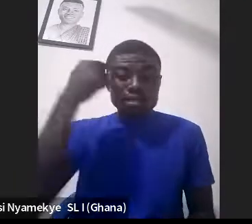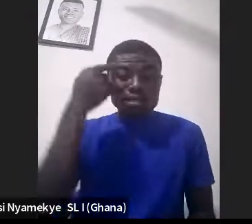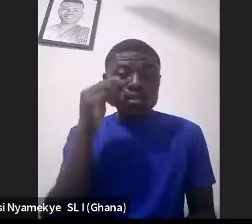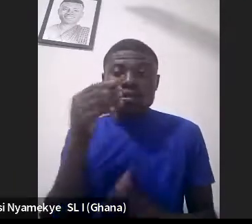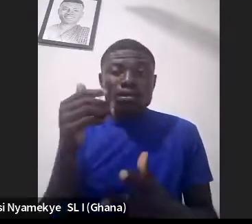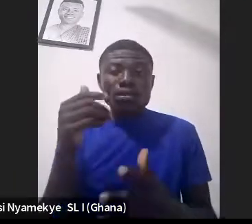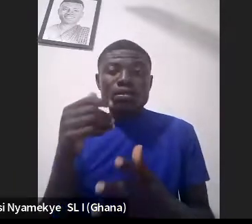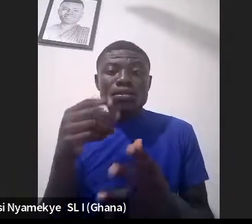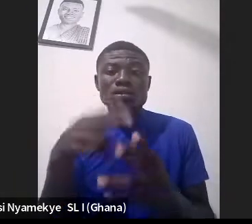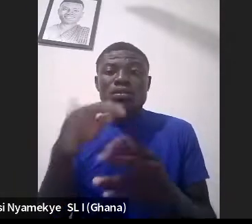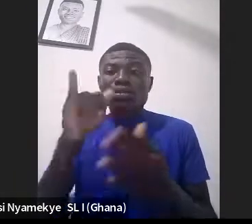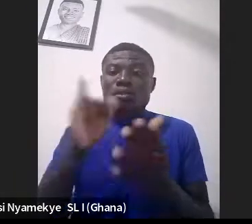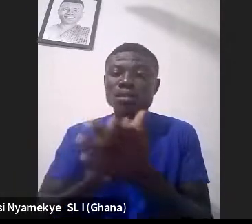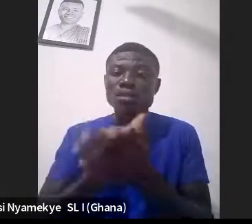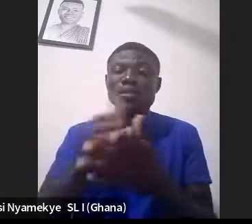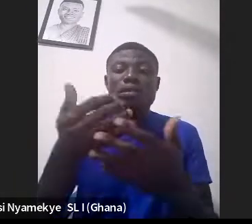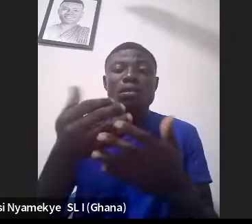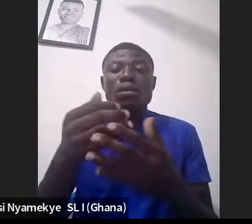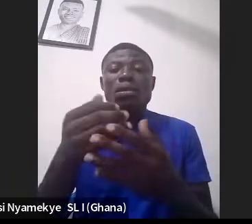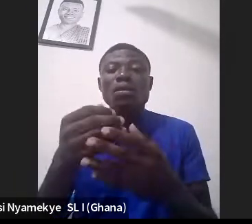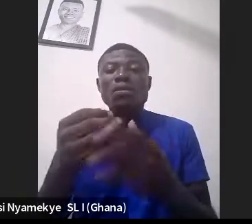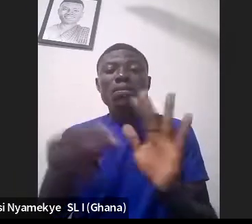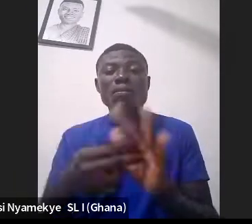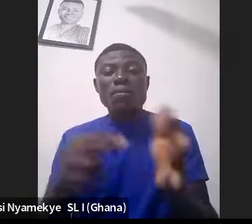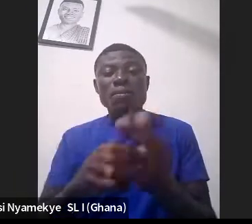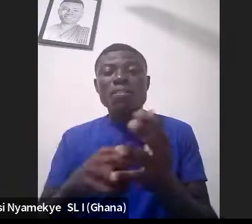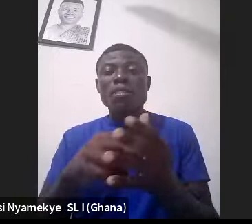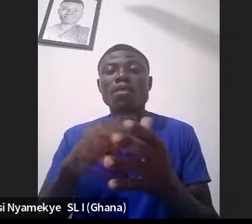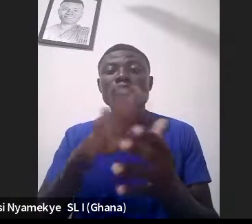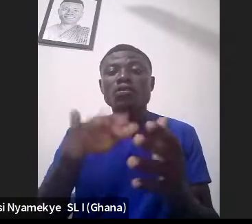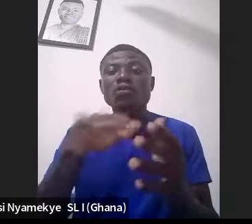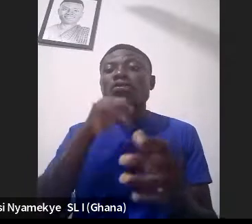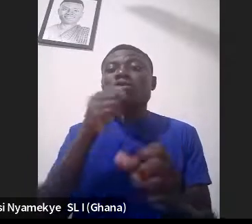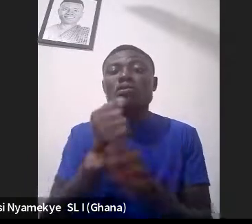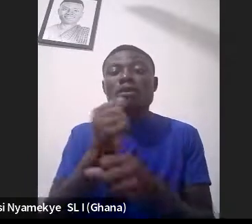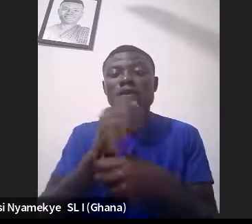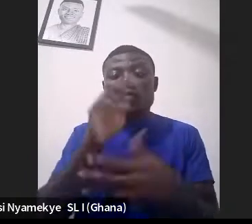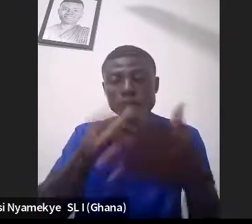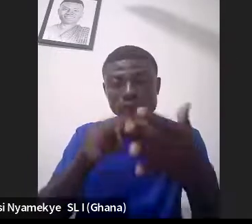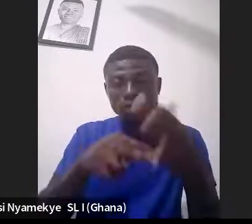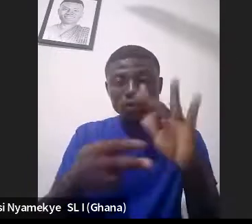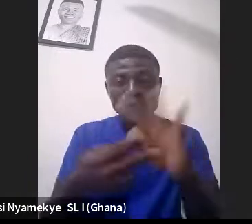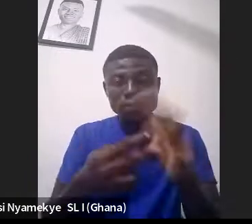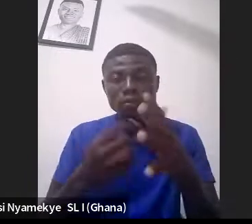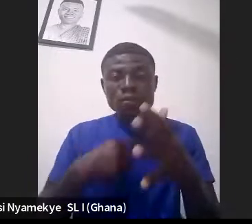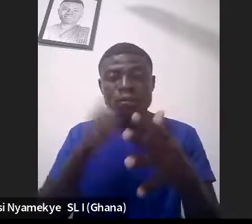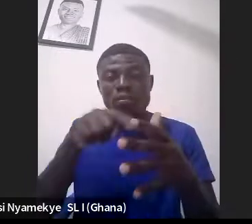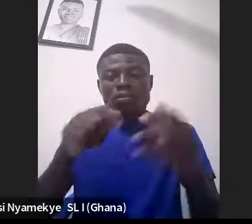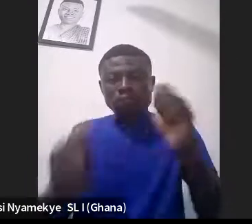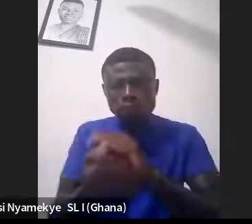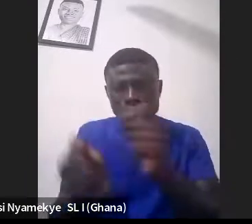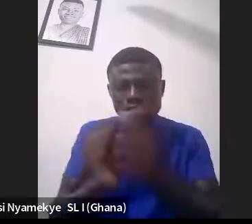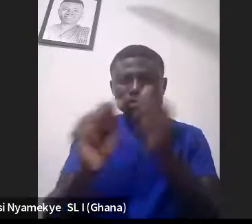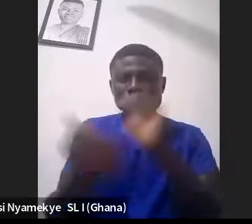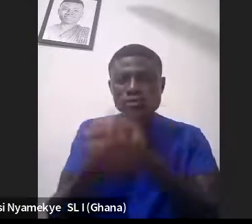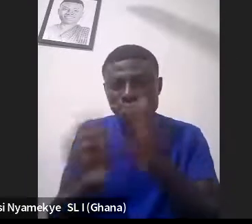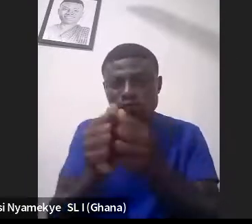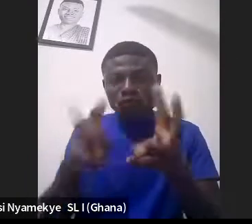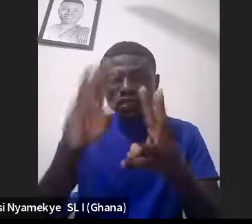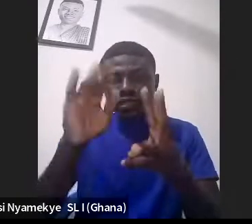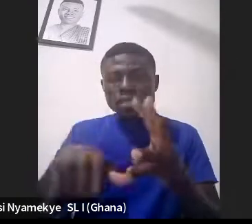not meant to read, and we have to rewire those pathways. And for